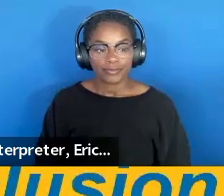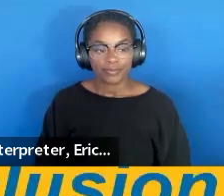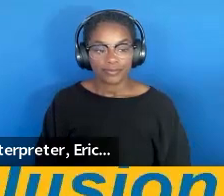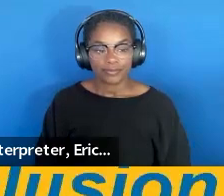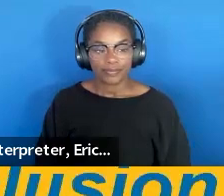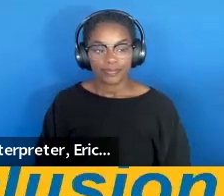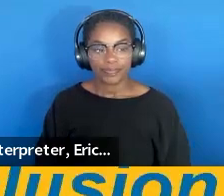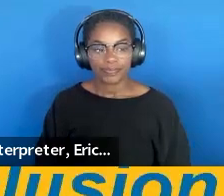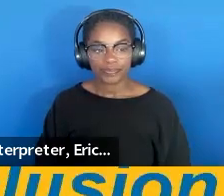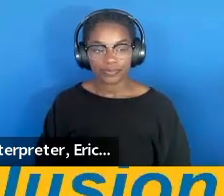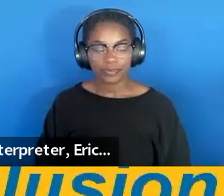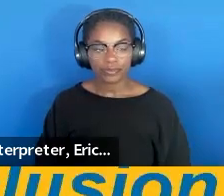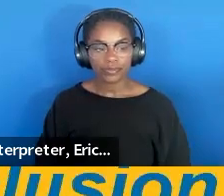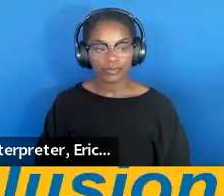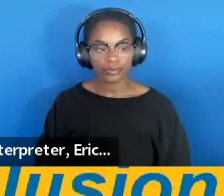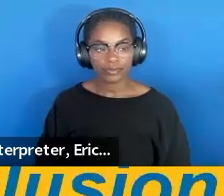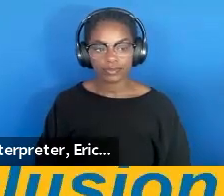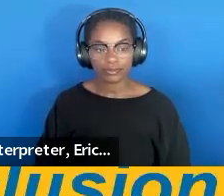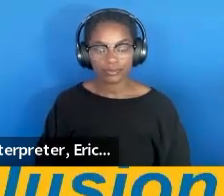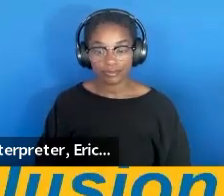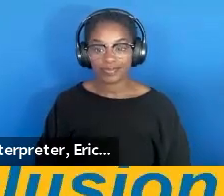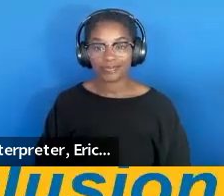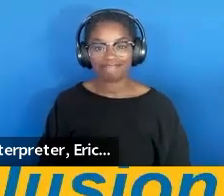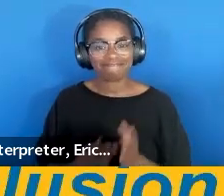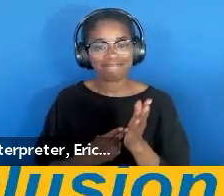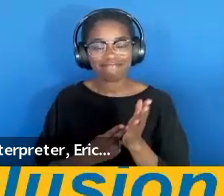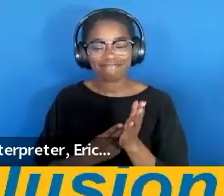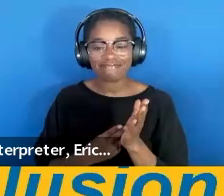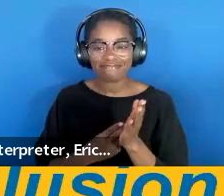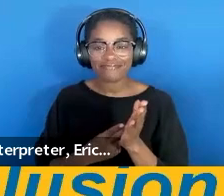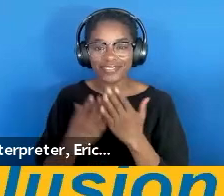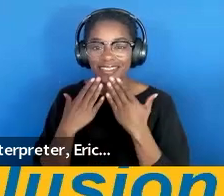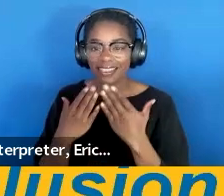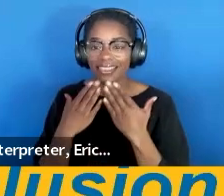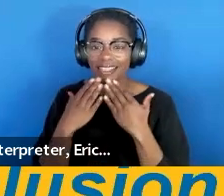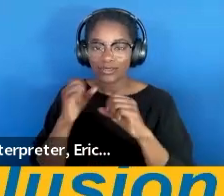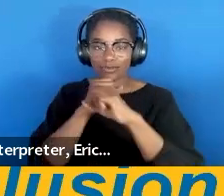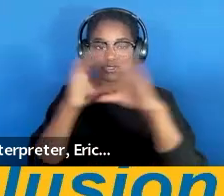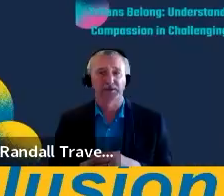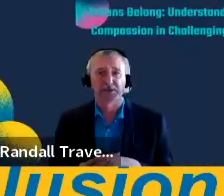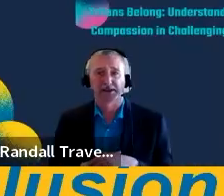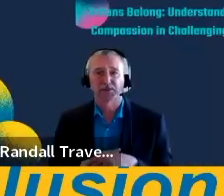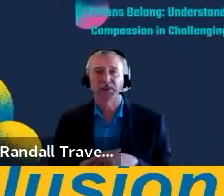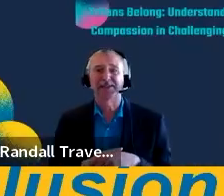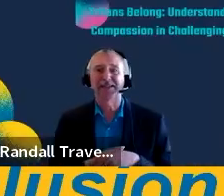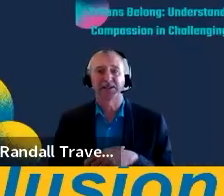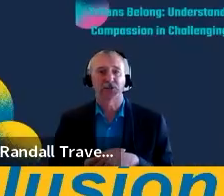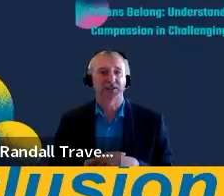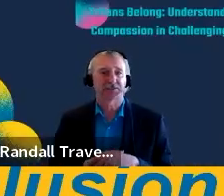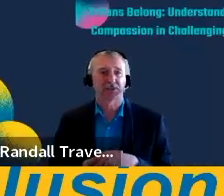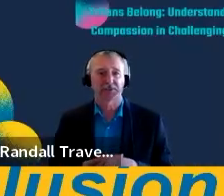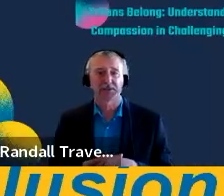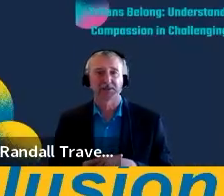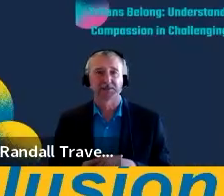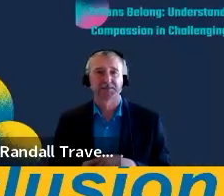A sincere thank you to our Chancellor for his opening words as we begin the